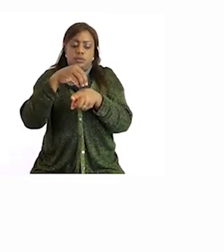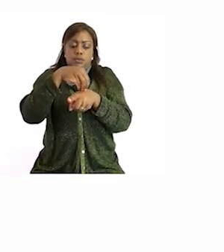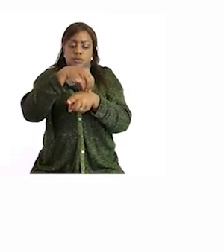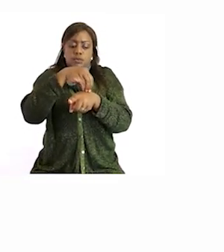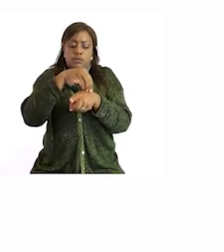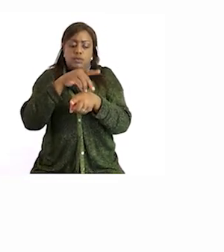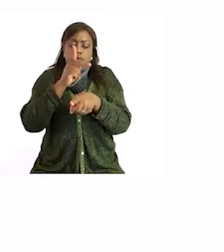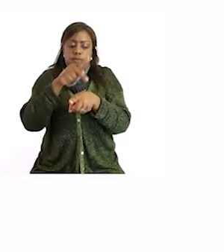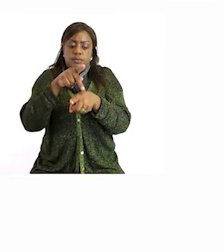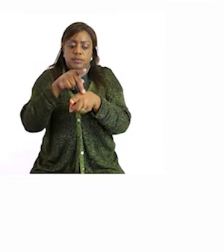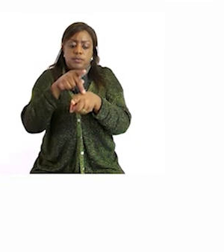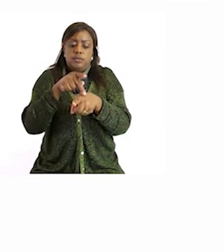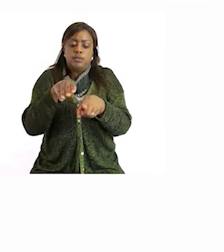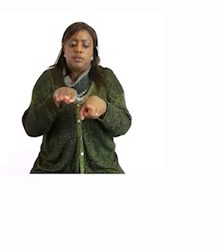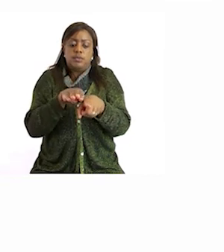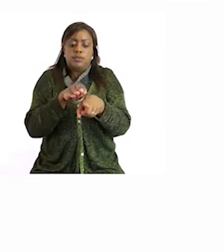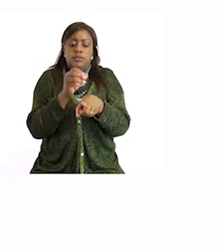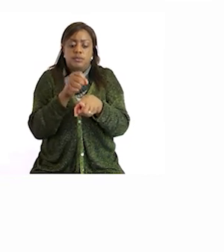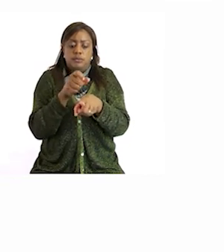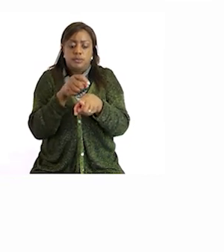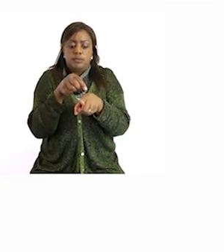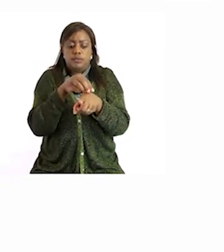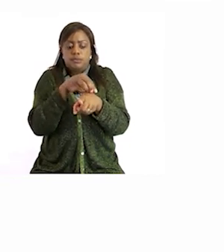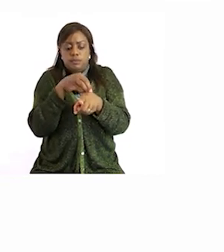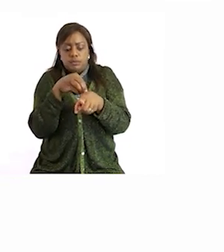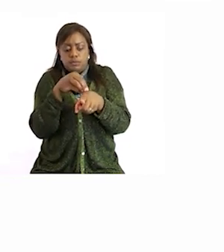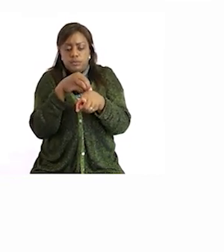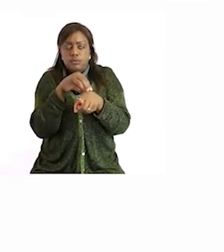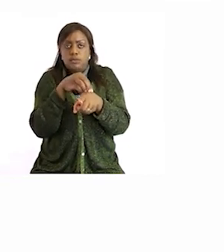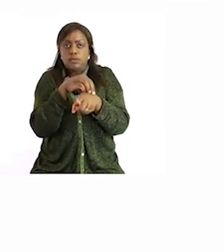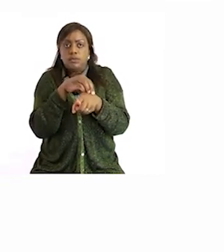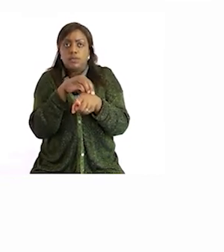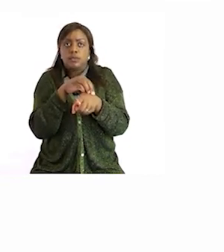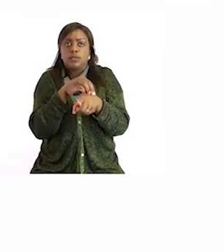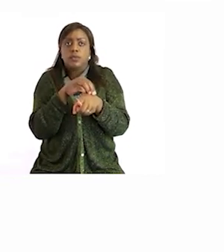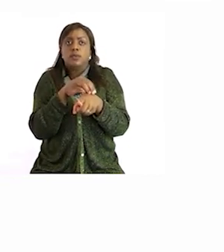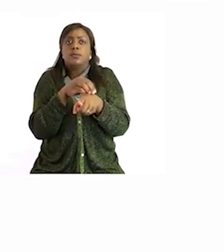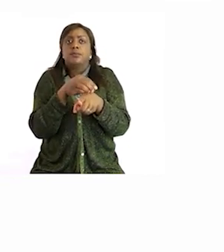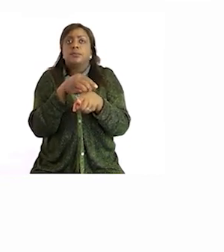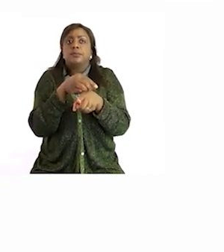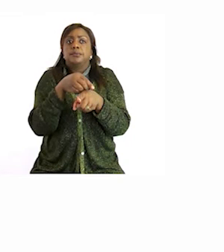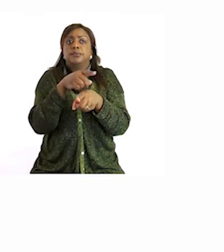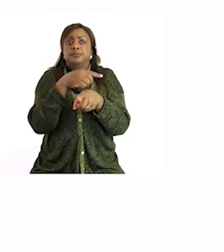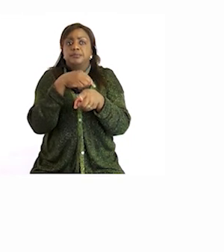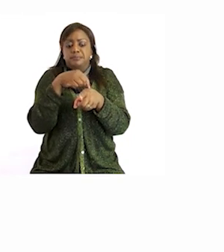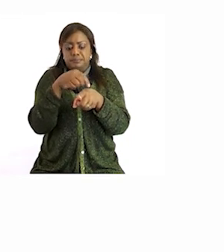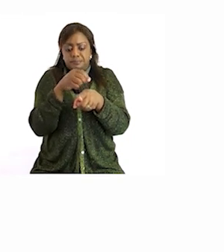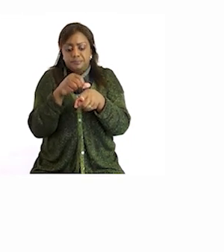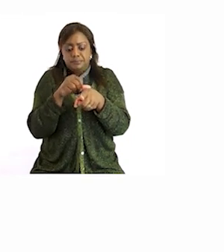fluids and nourishment, which will further aid the movement of the sperm